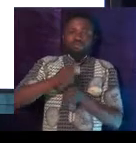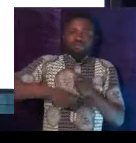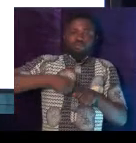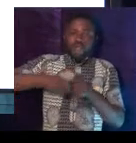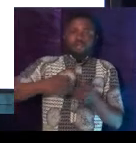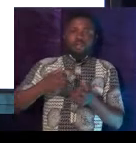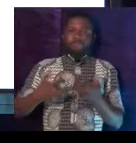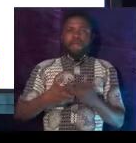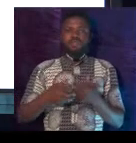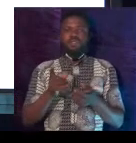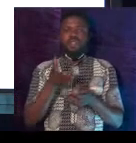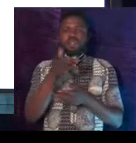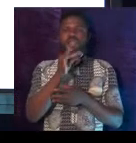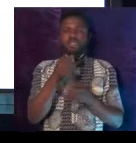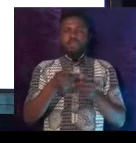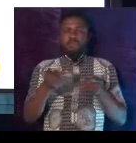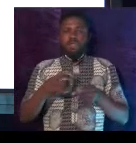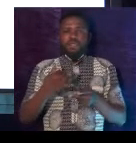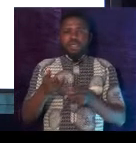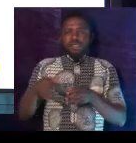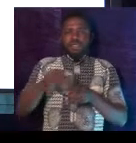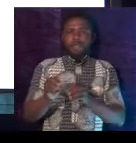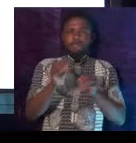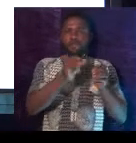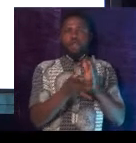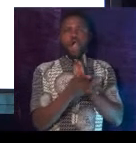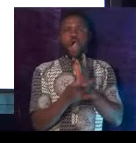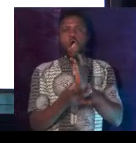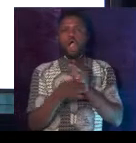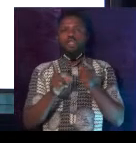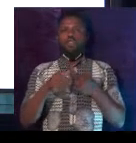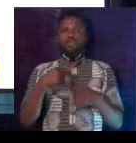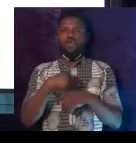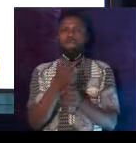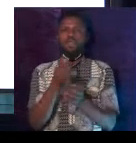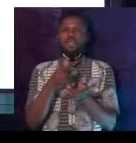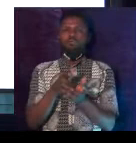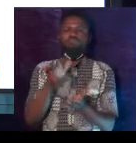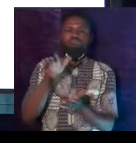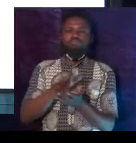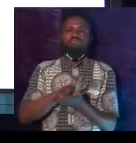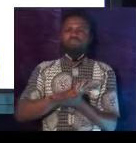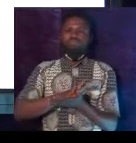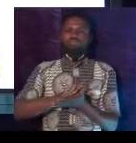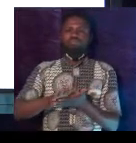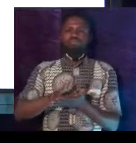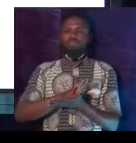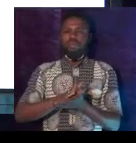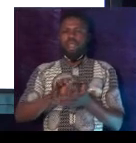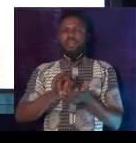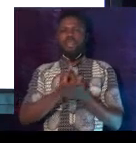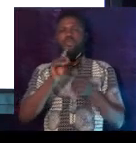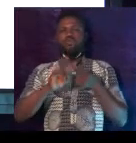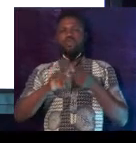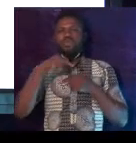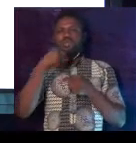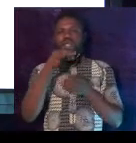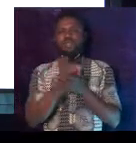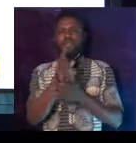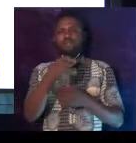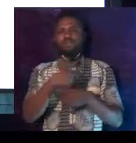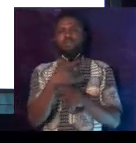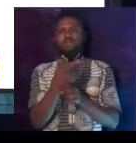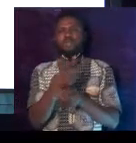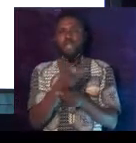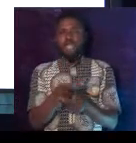we have a place there where they apply oil or grease so that it will give you the desired result you want. That is to say